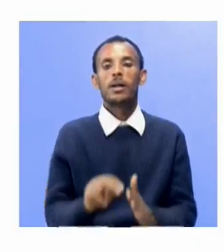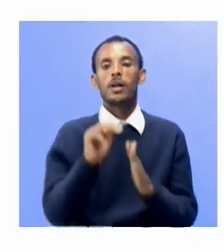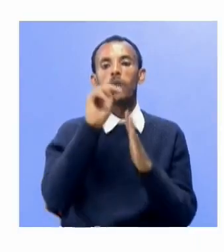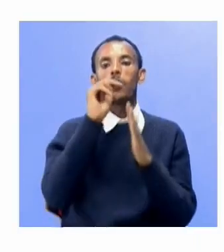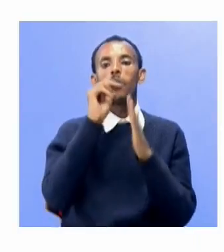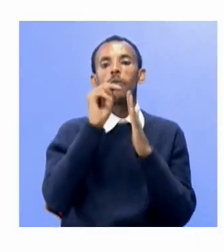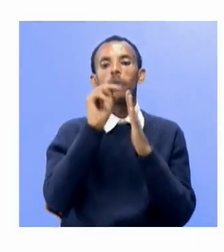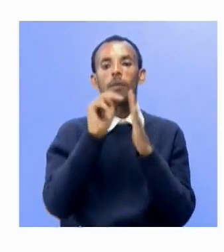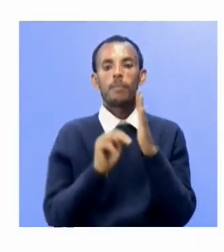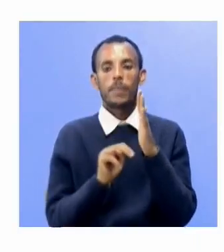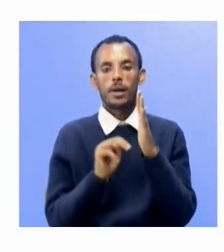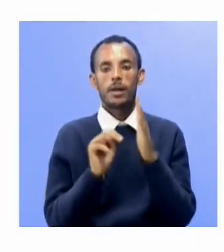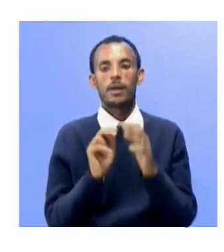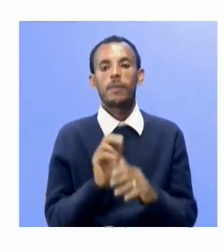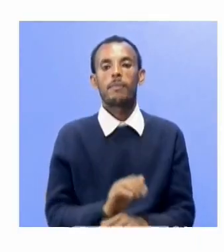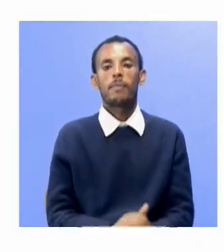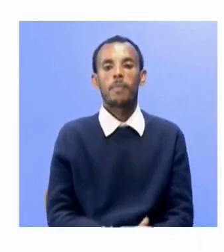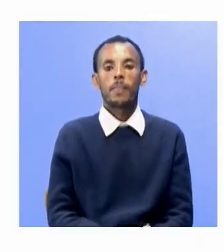November,